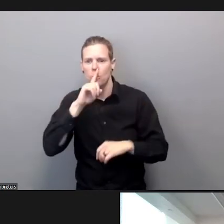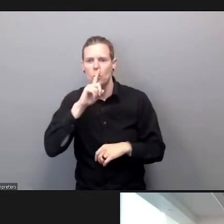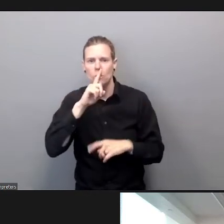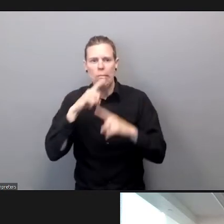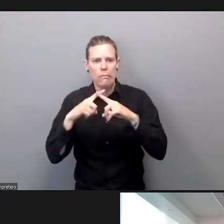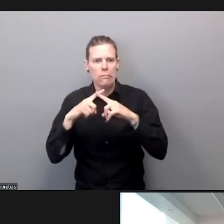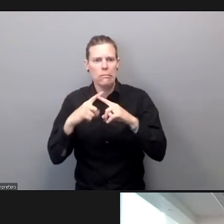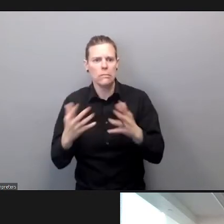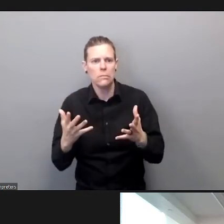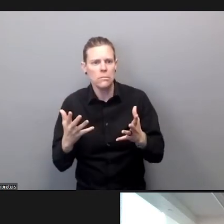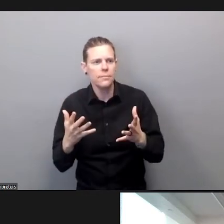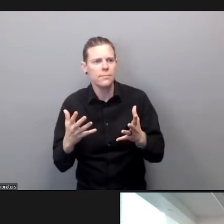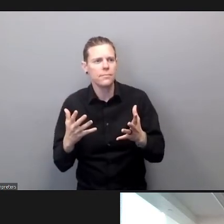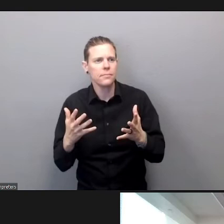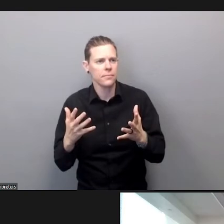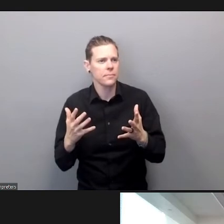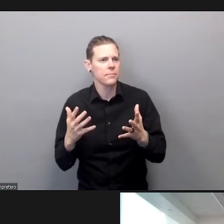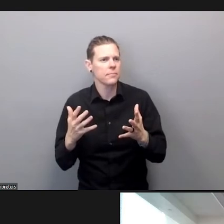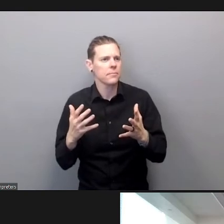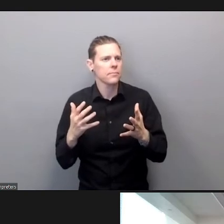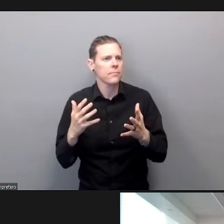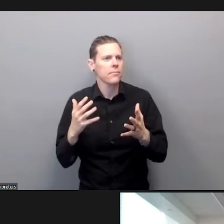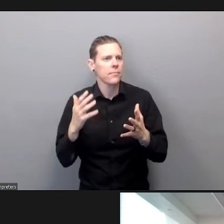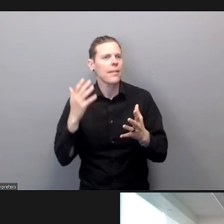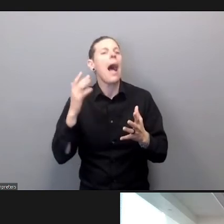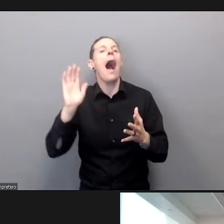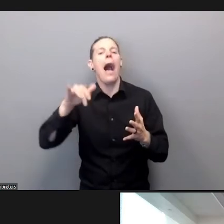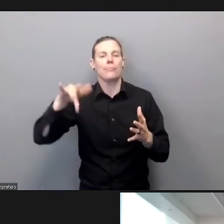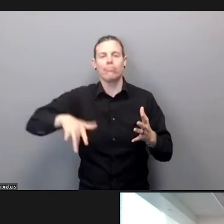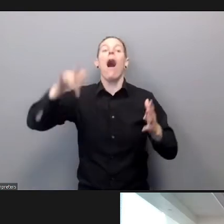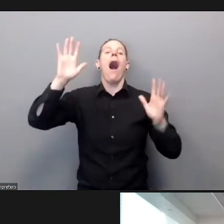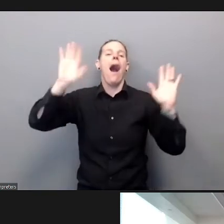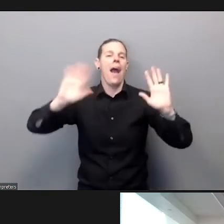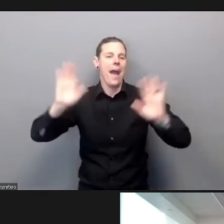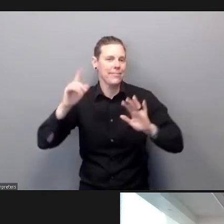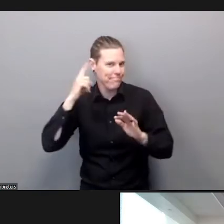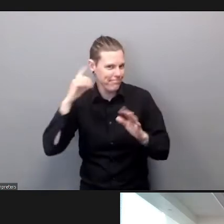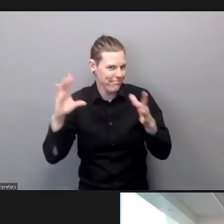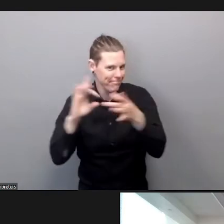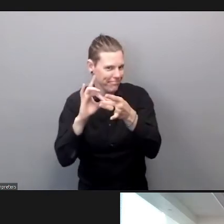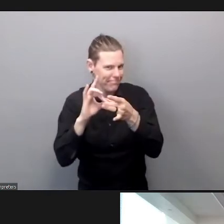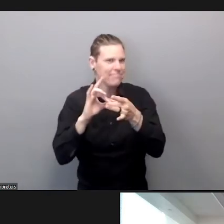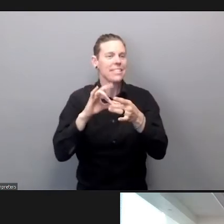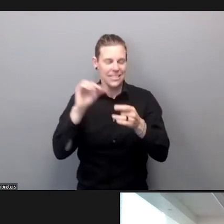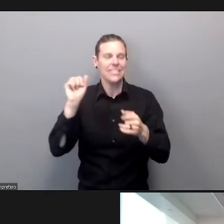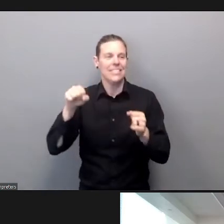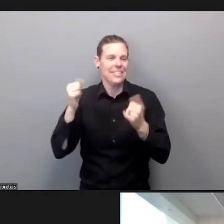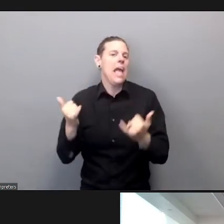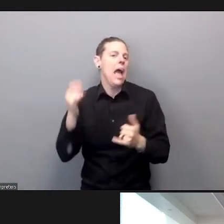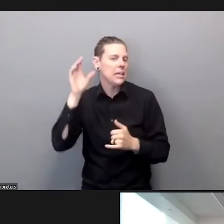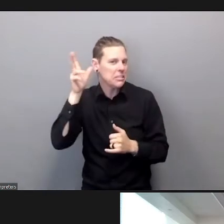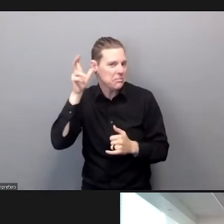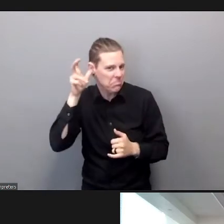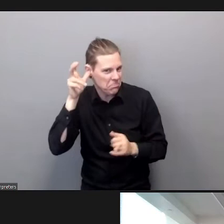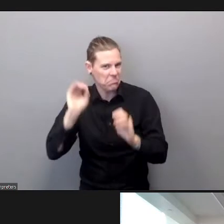It looks like you're muted on your end. There you go. Hey, can you hear me? Yep, we can. Perfect. Yay. Thank you so much. And thank you again for